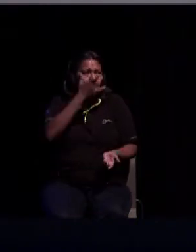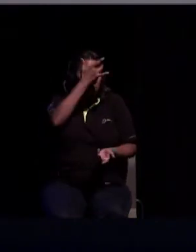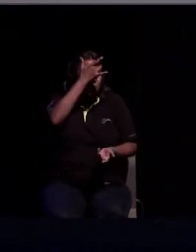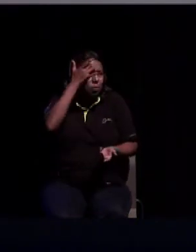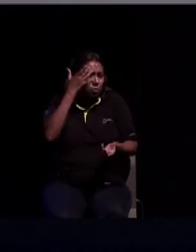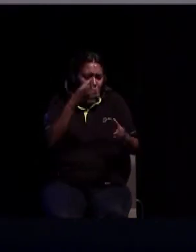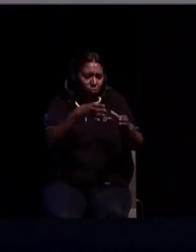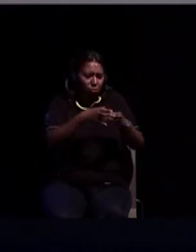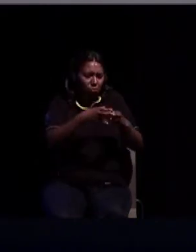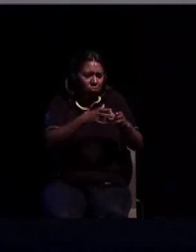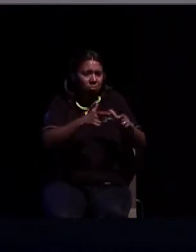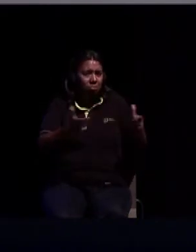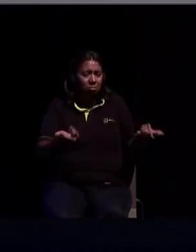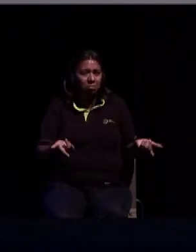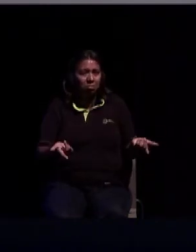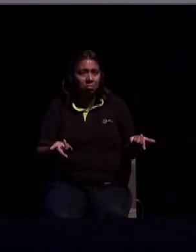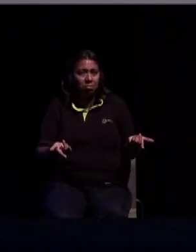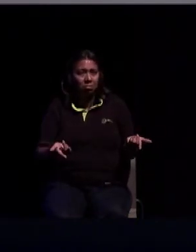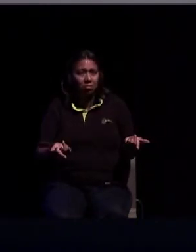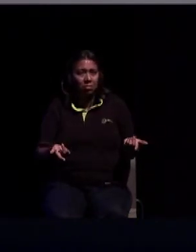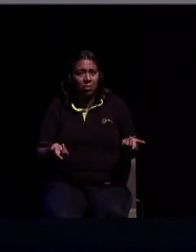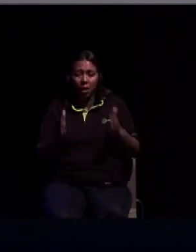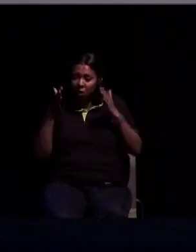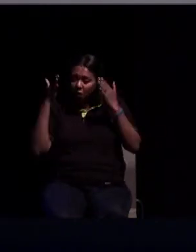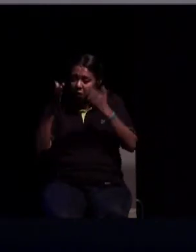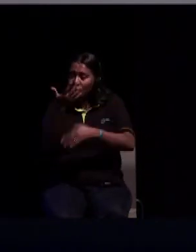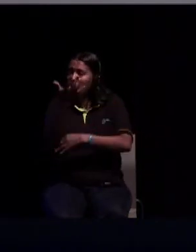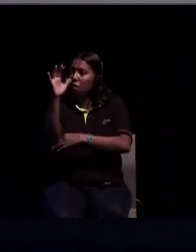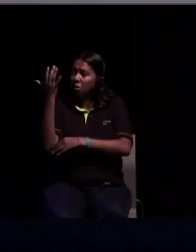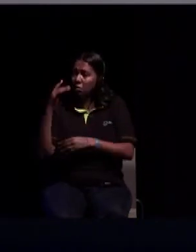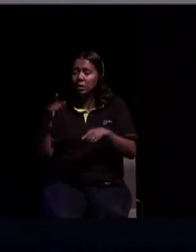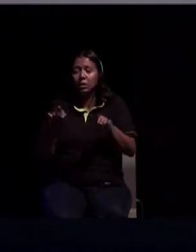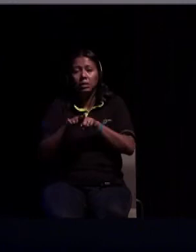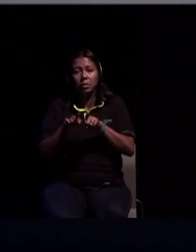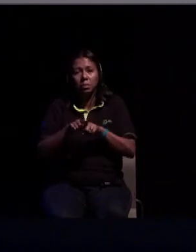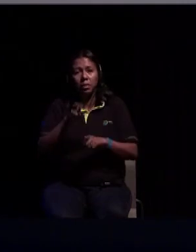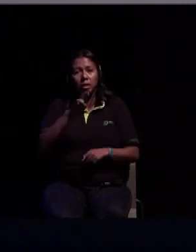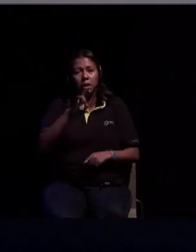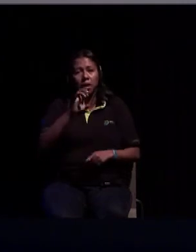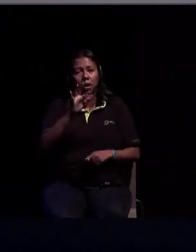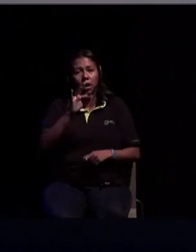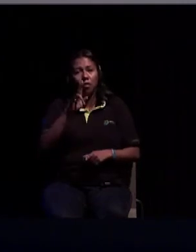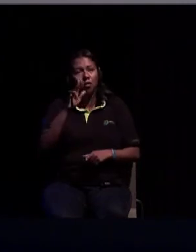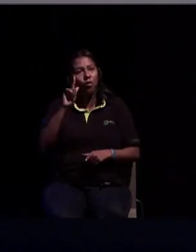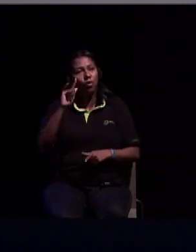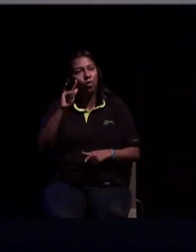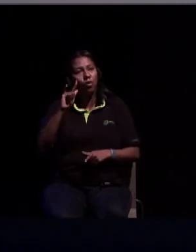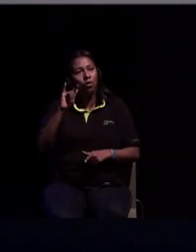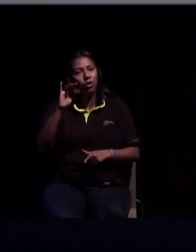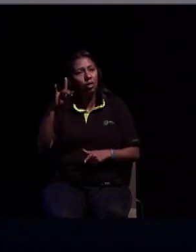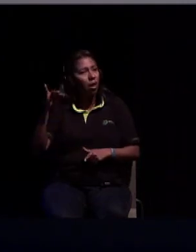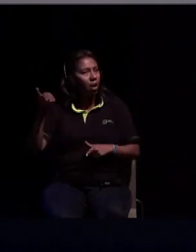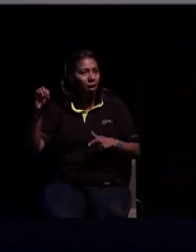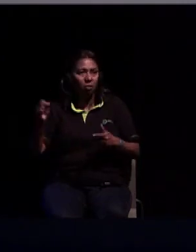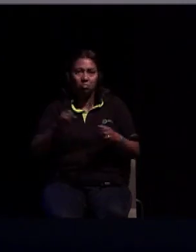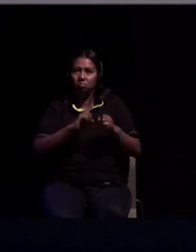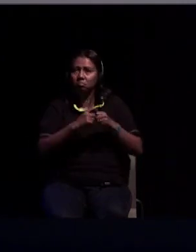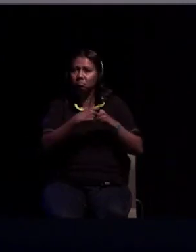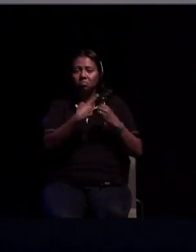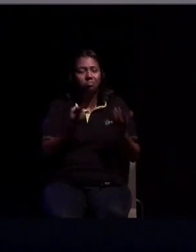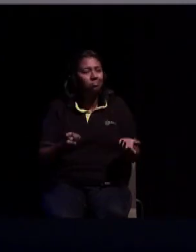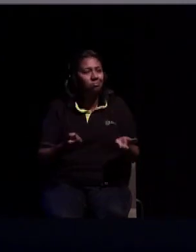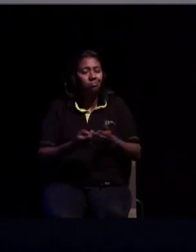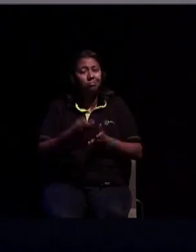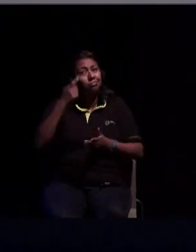We're going to have environmental refugees. The UN has not dealt with that issue adequately at all, and we do not have a recognition of the rights